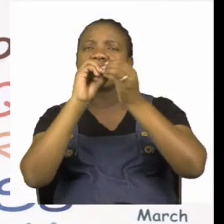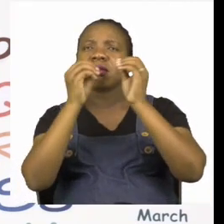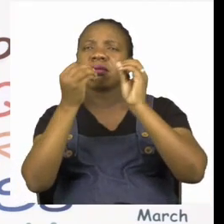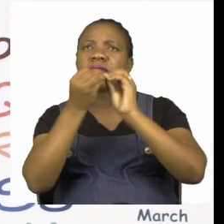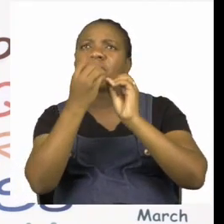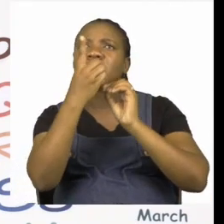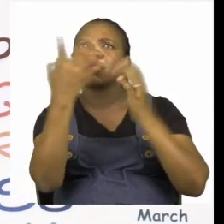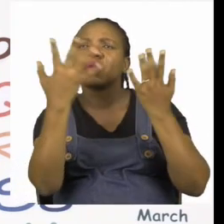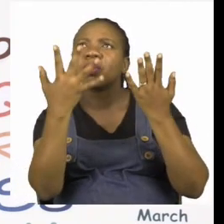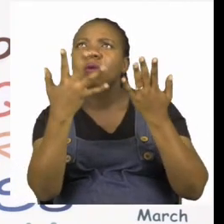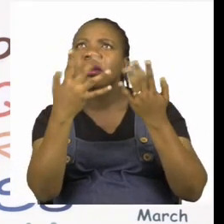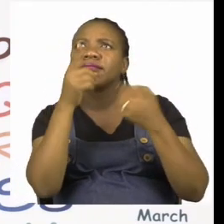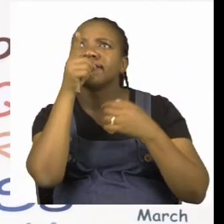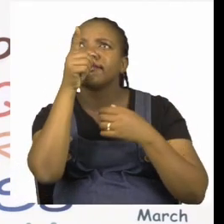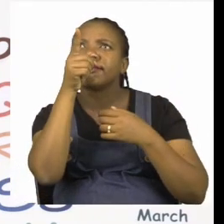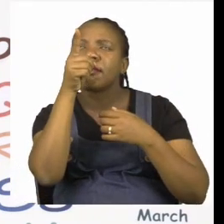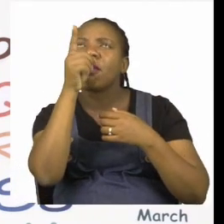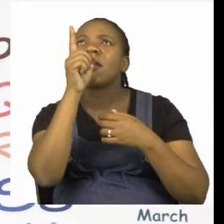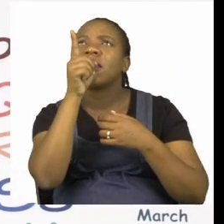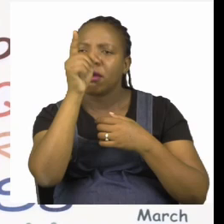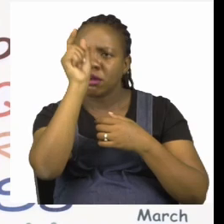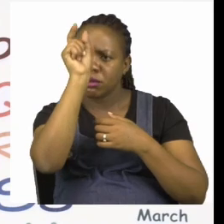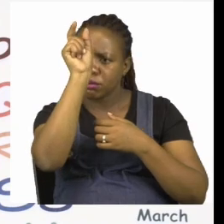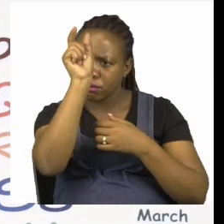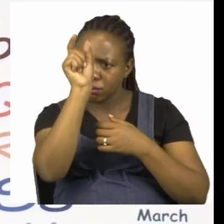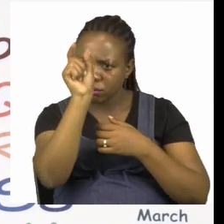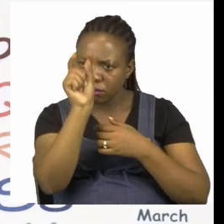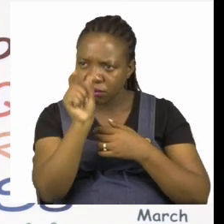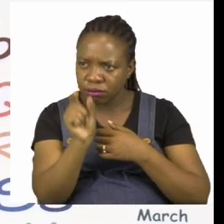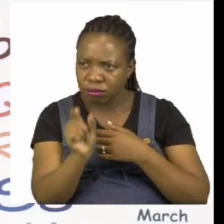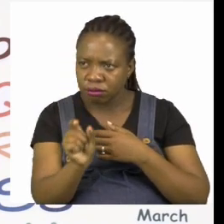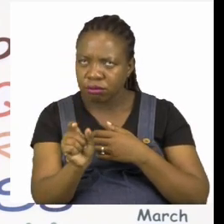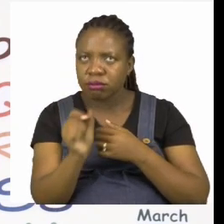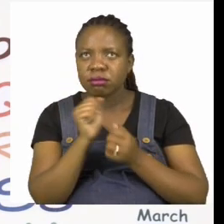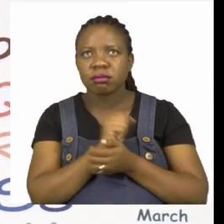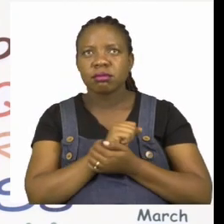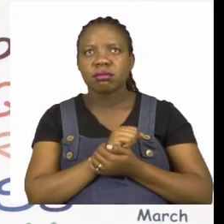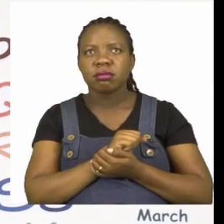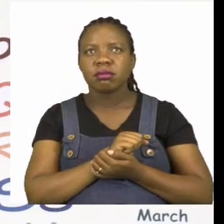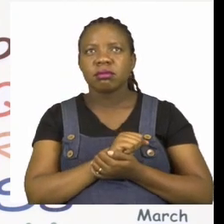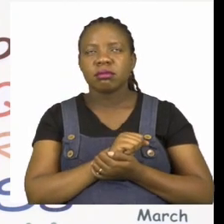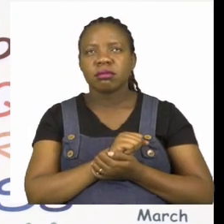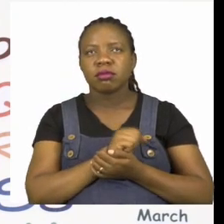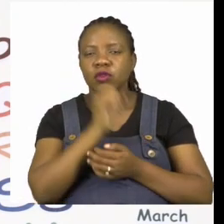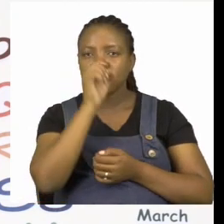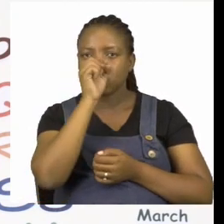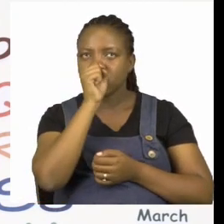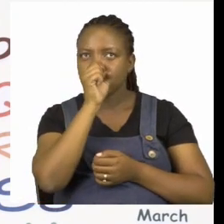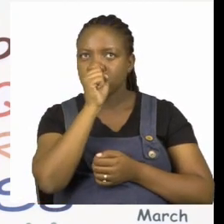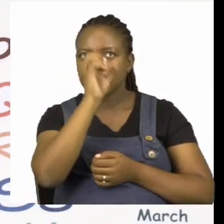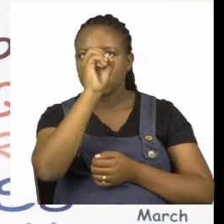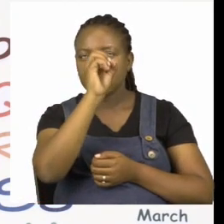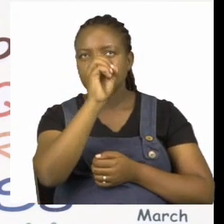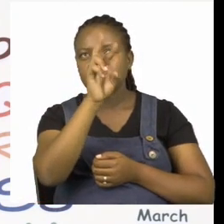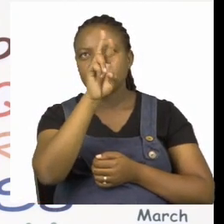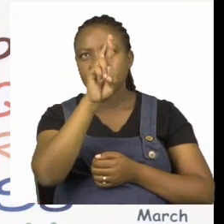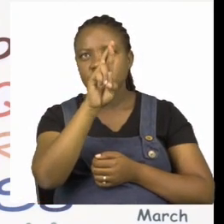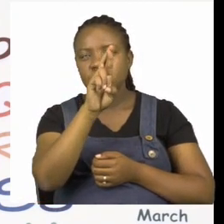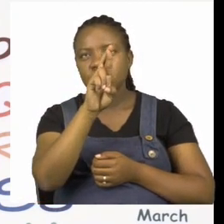and write the word going down. So let's complete the word orange. We have our